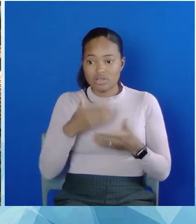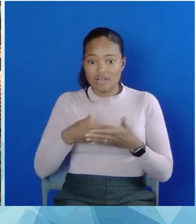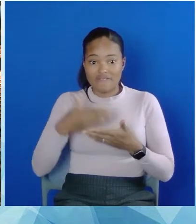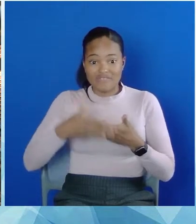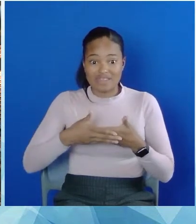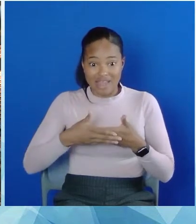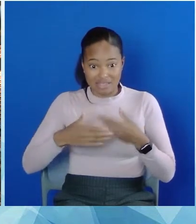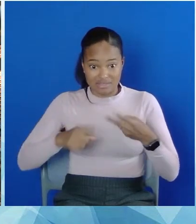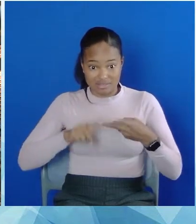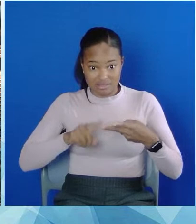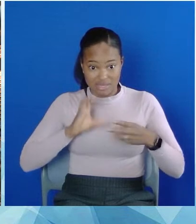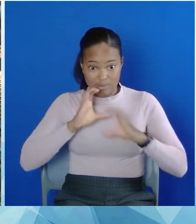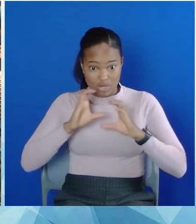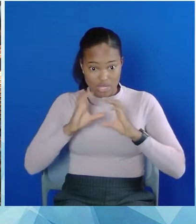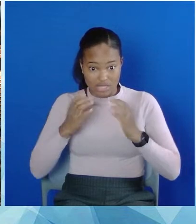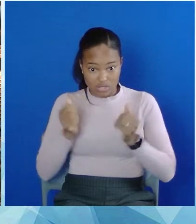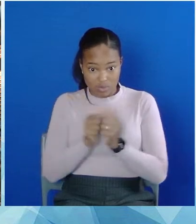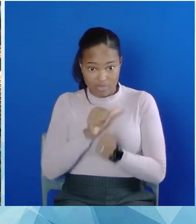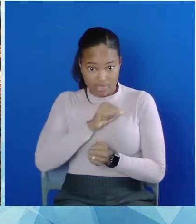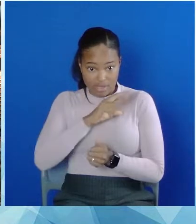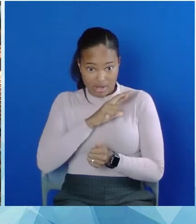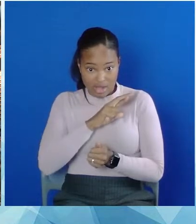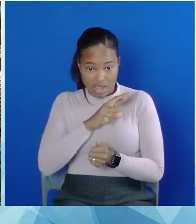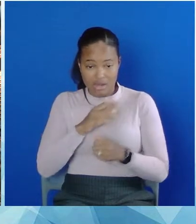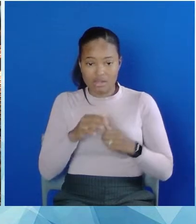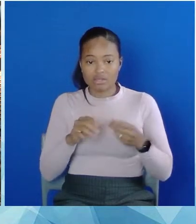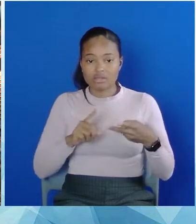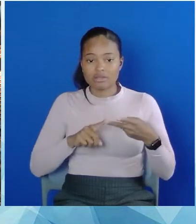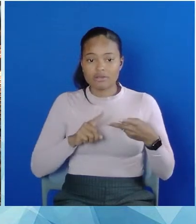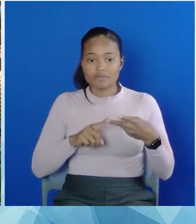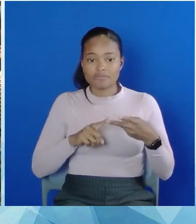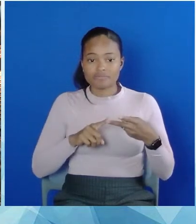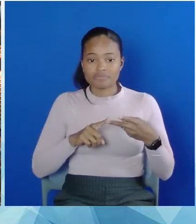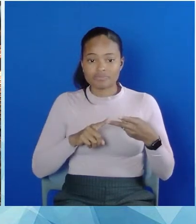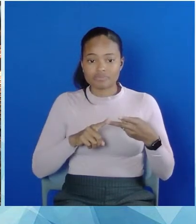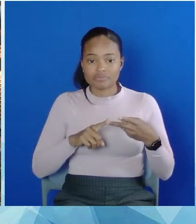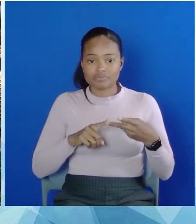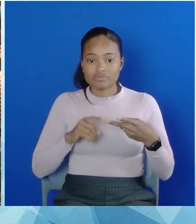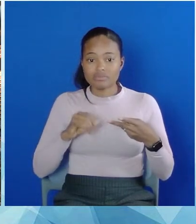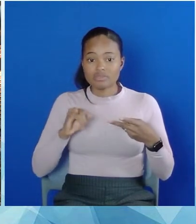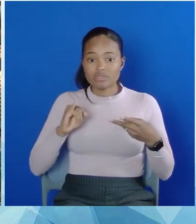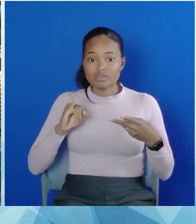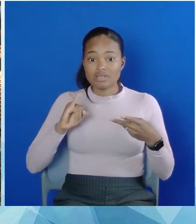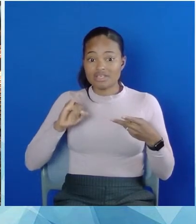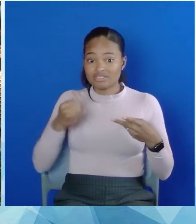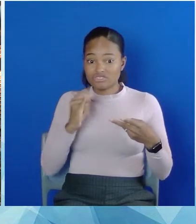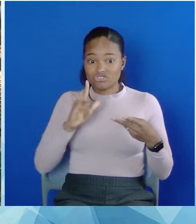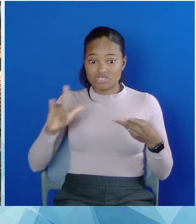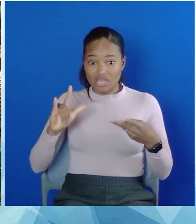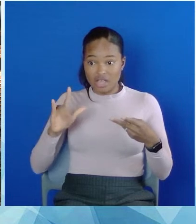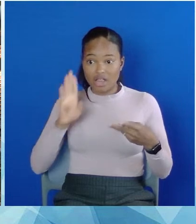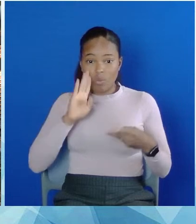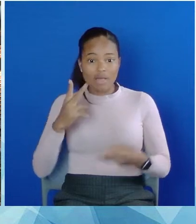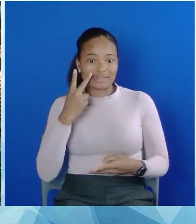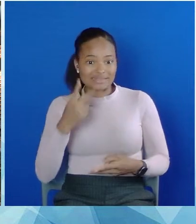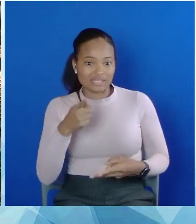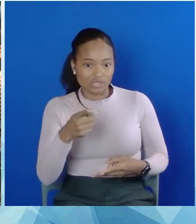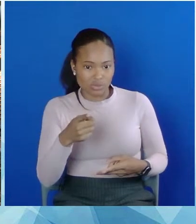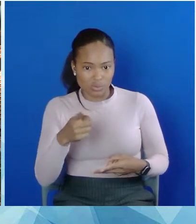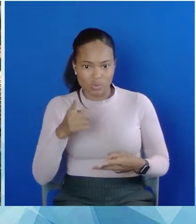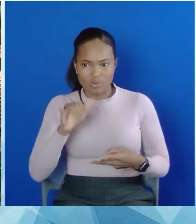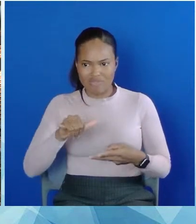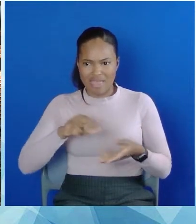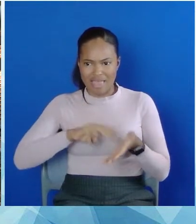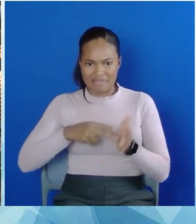one, the second one, was throwing, It said Jill will see you, which is throwing Jill under the